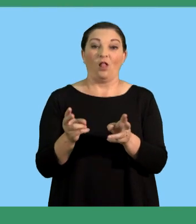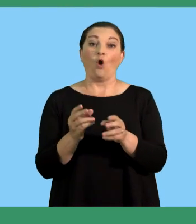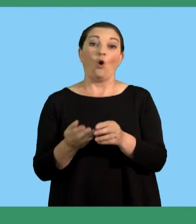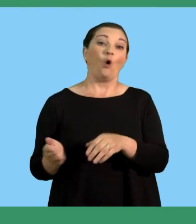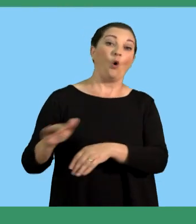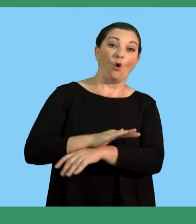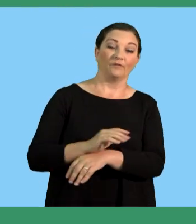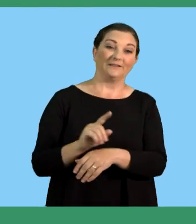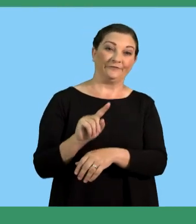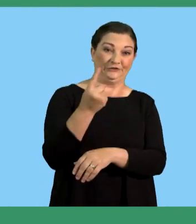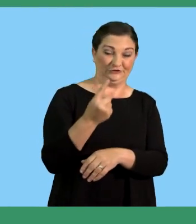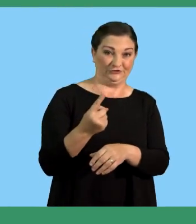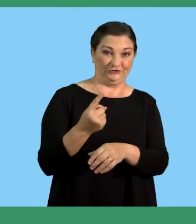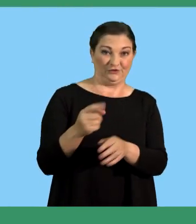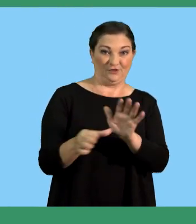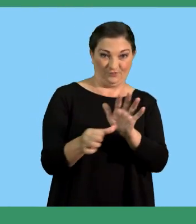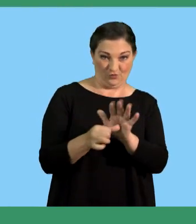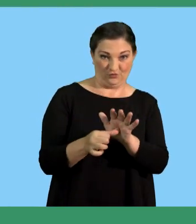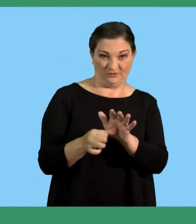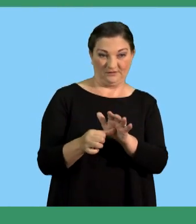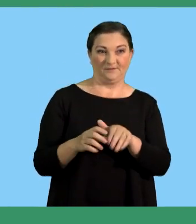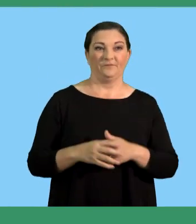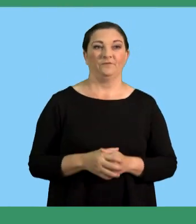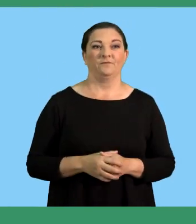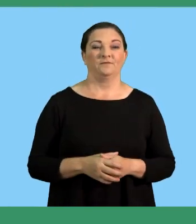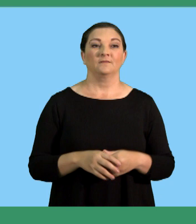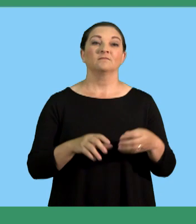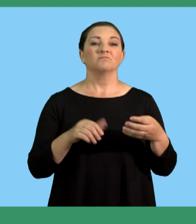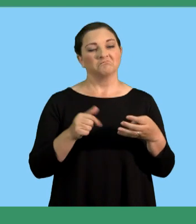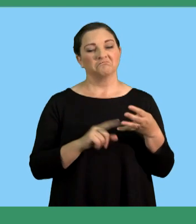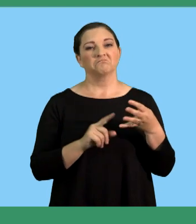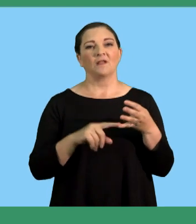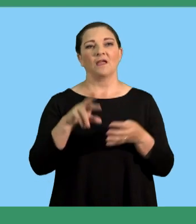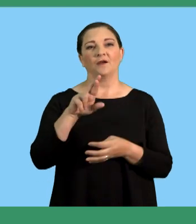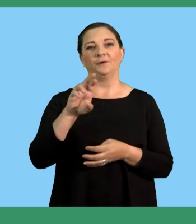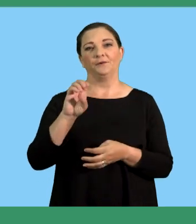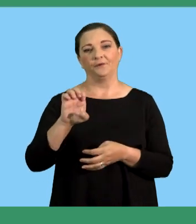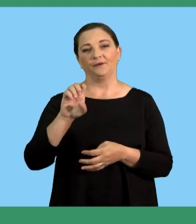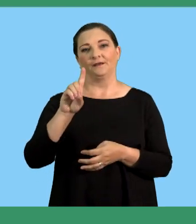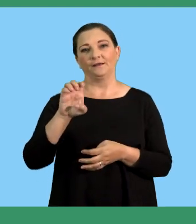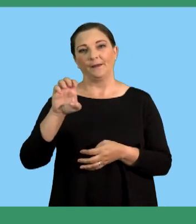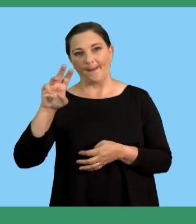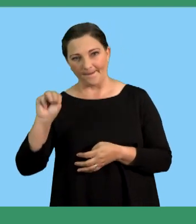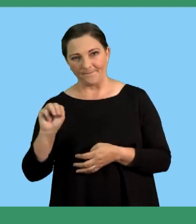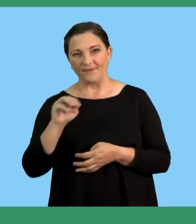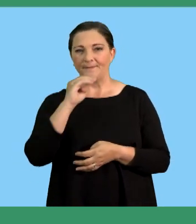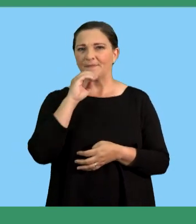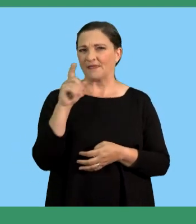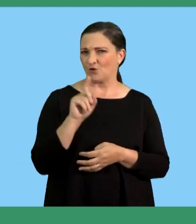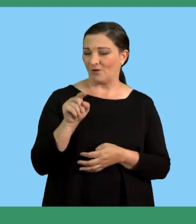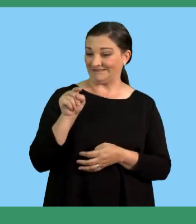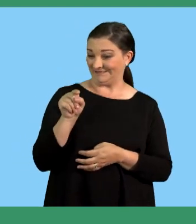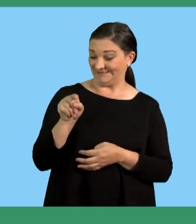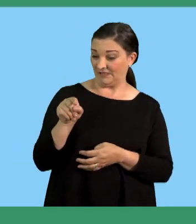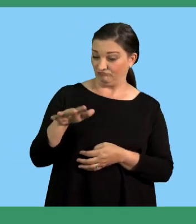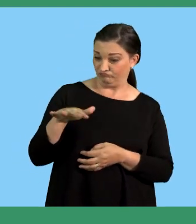dividends. As we continue, we have another term which we call redeem, which refers to regaining